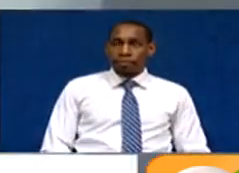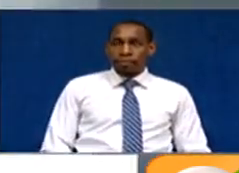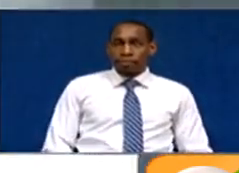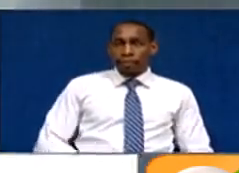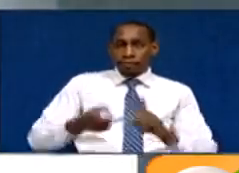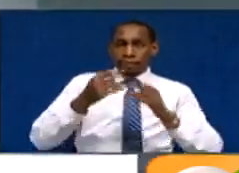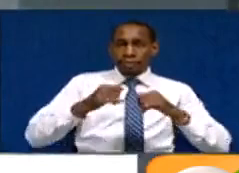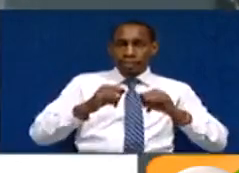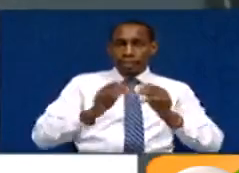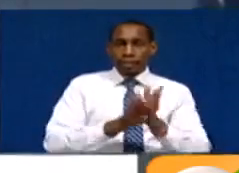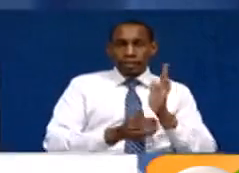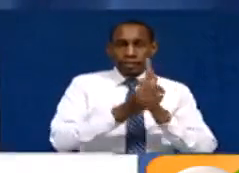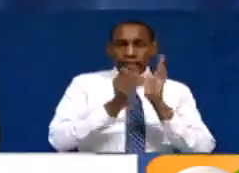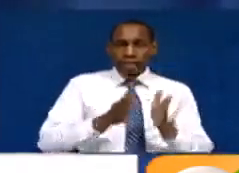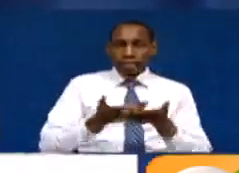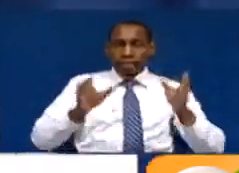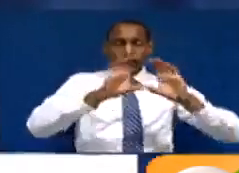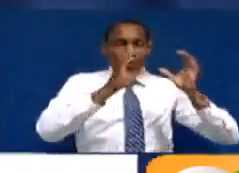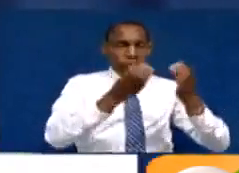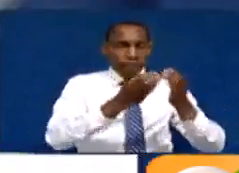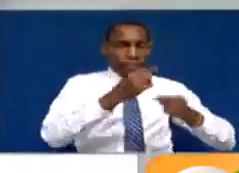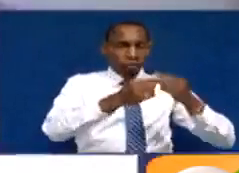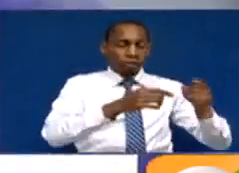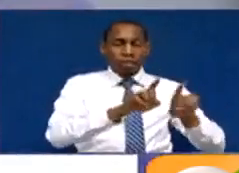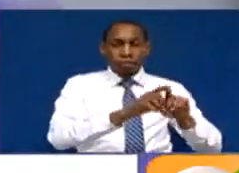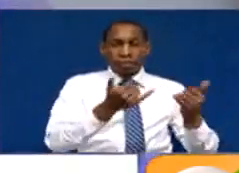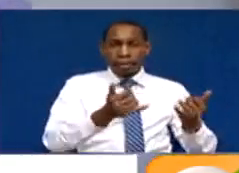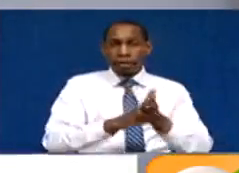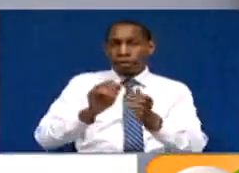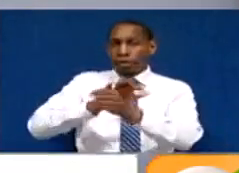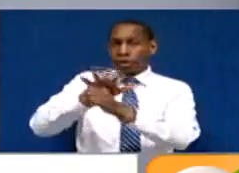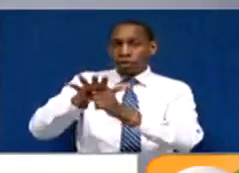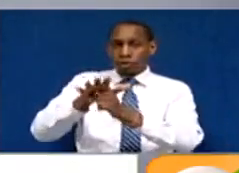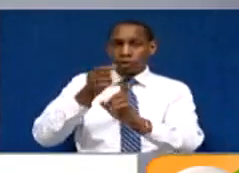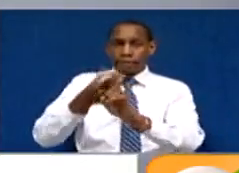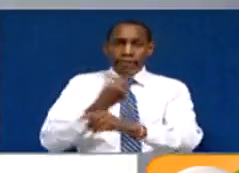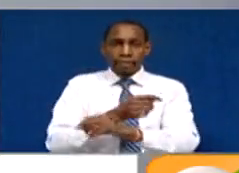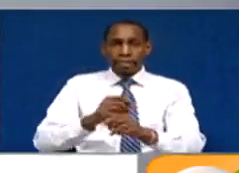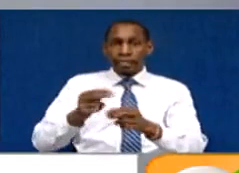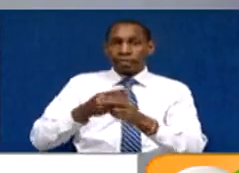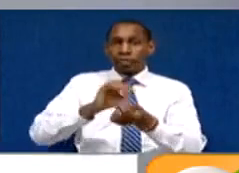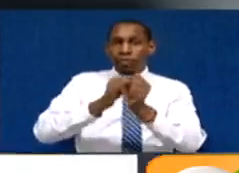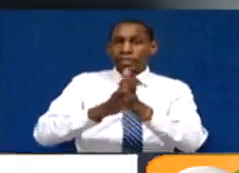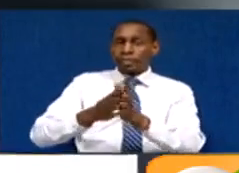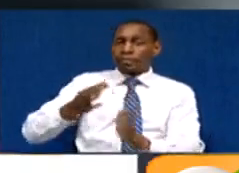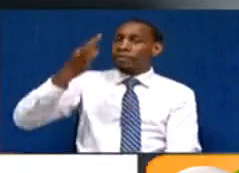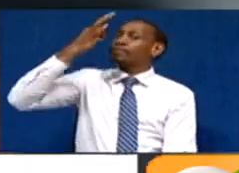If the clinical trials by scientists across the world is anything to go by, then the COVID-19 jab will soon change into a